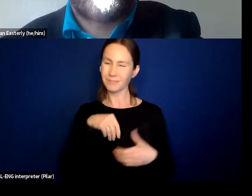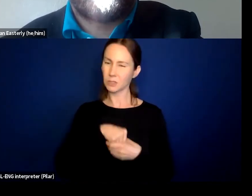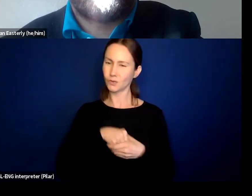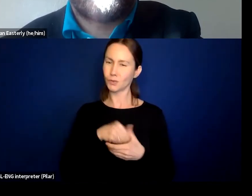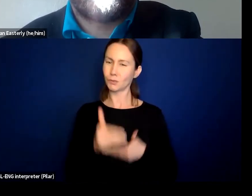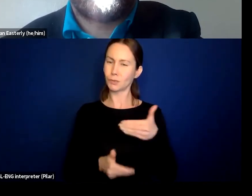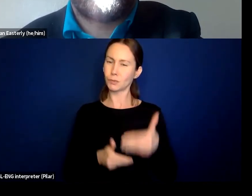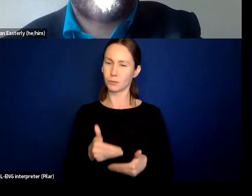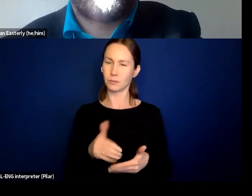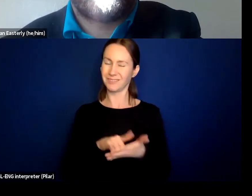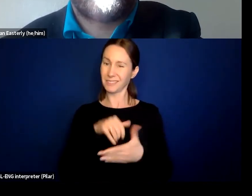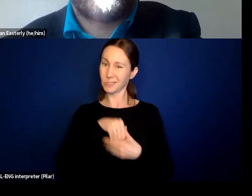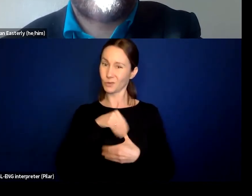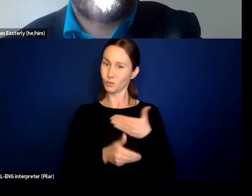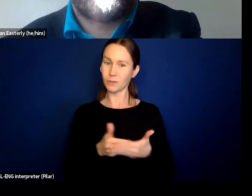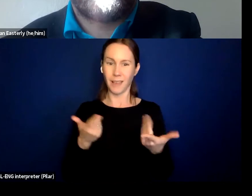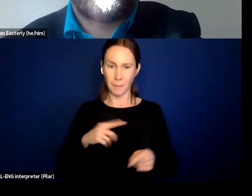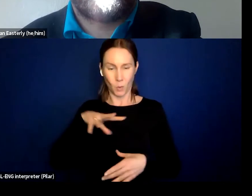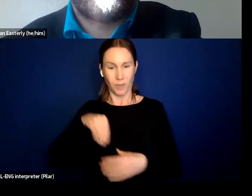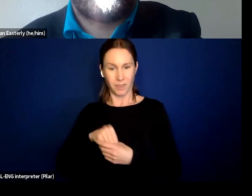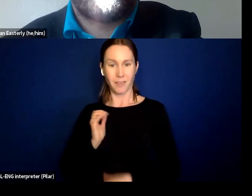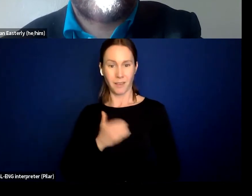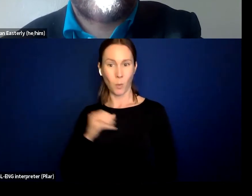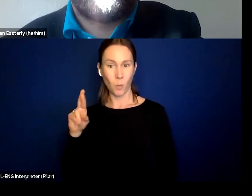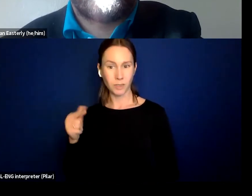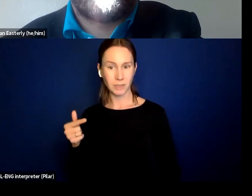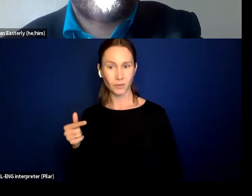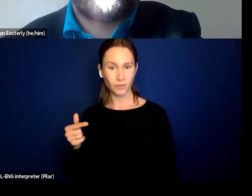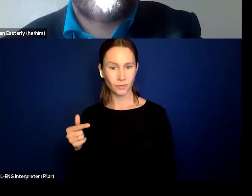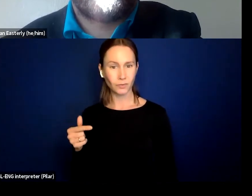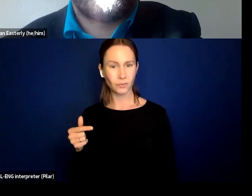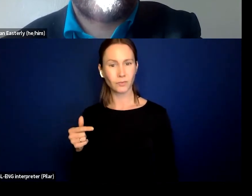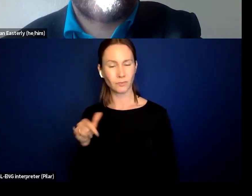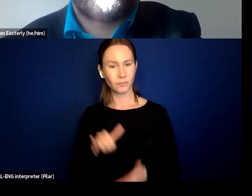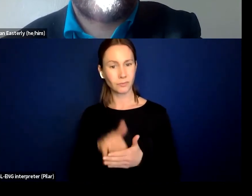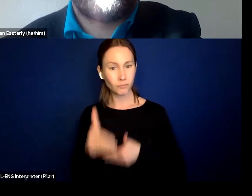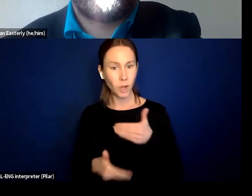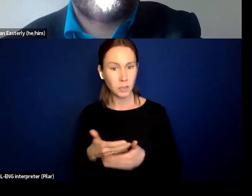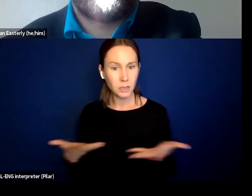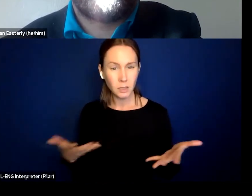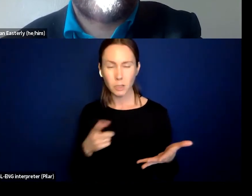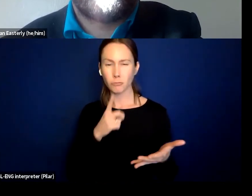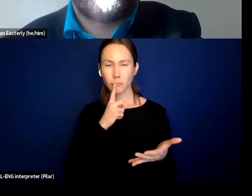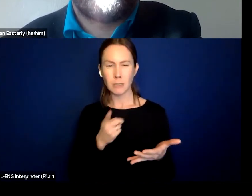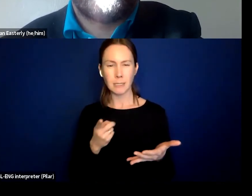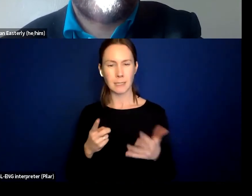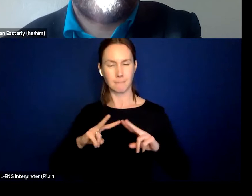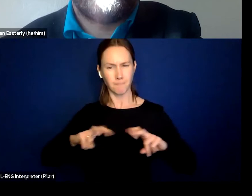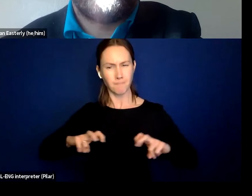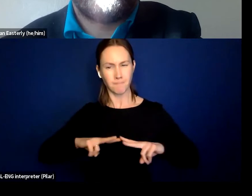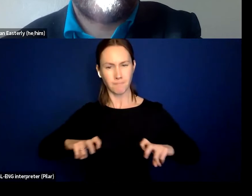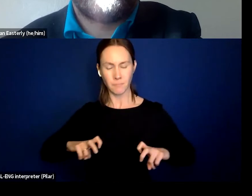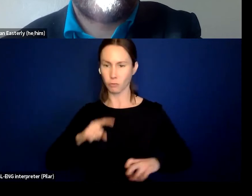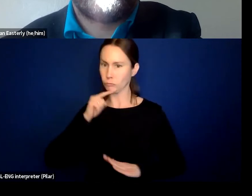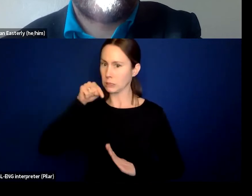that's happening concurrently within our organization, which is the process of really asking on a deeply personal